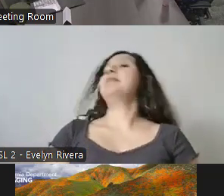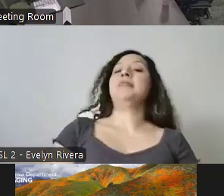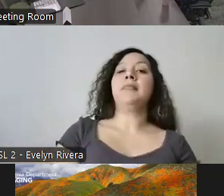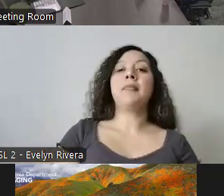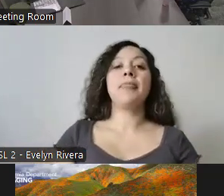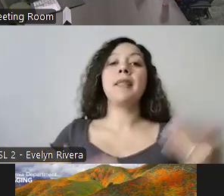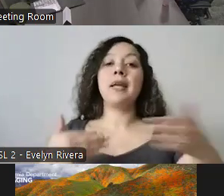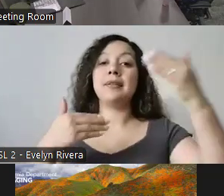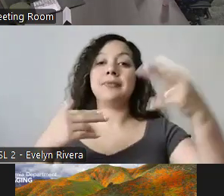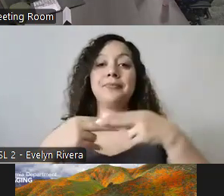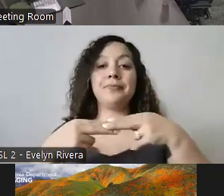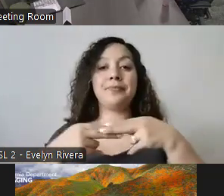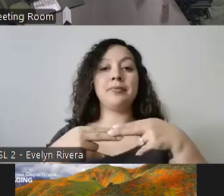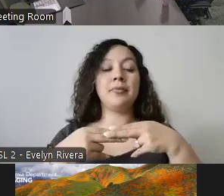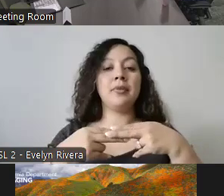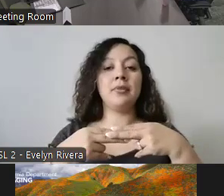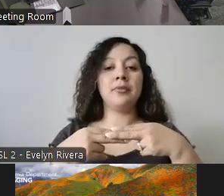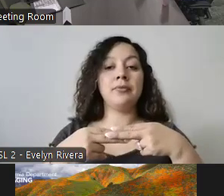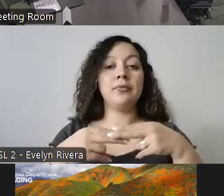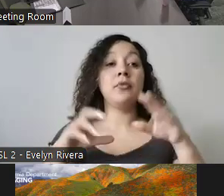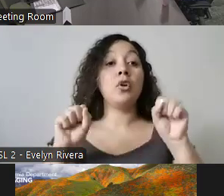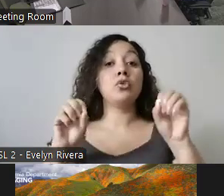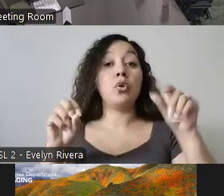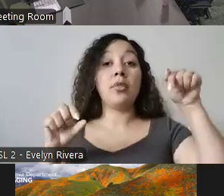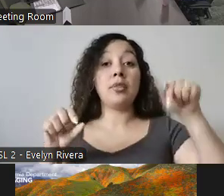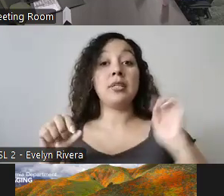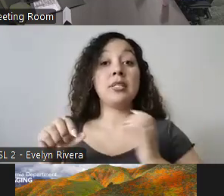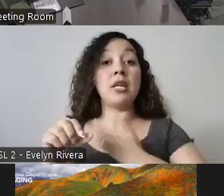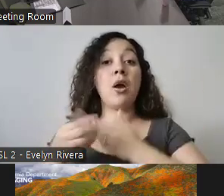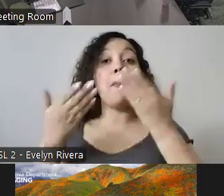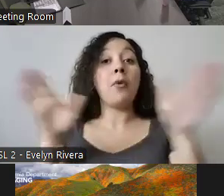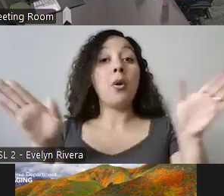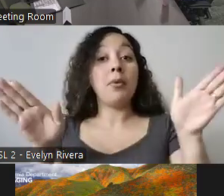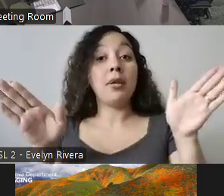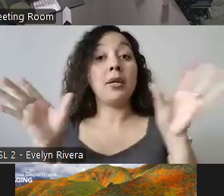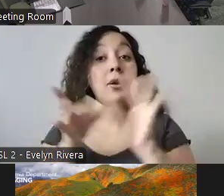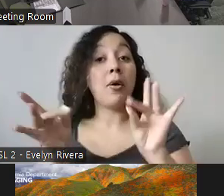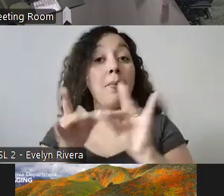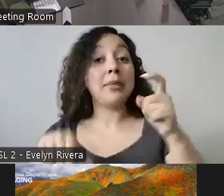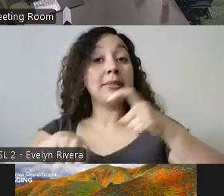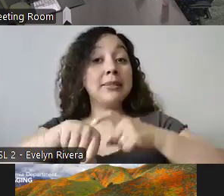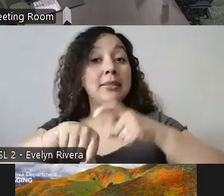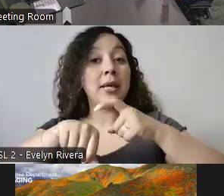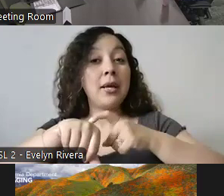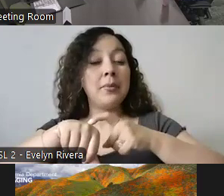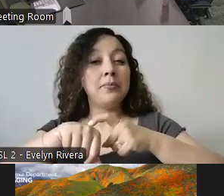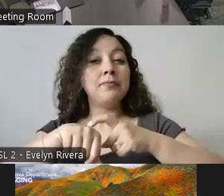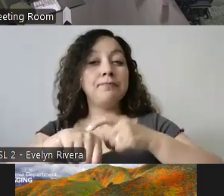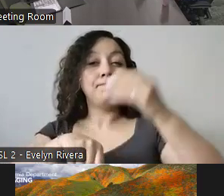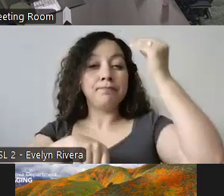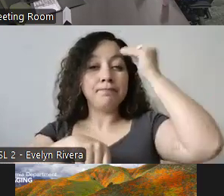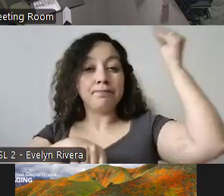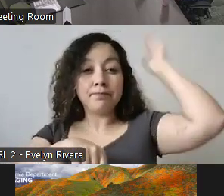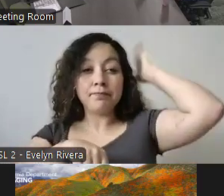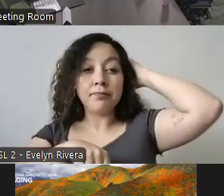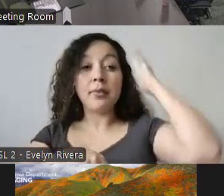Next slide. So this is our public comment period. Just heads up for that. In-person comments, if you're